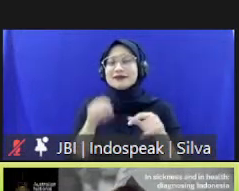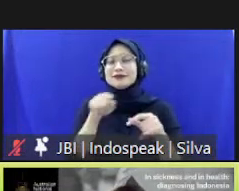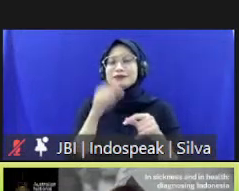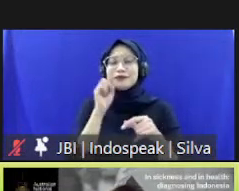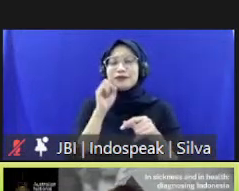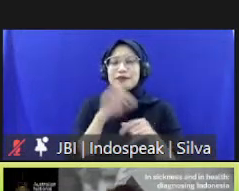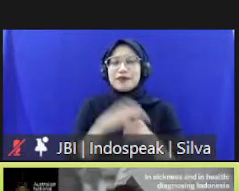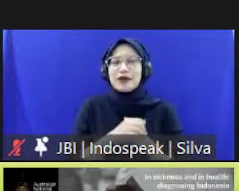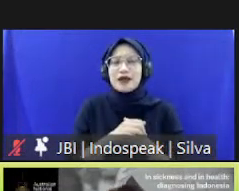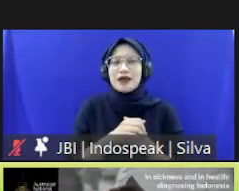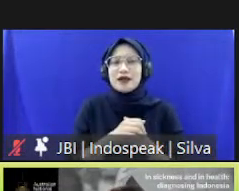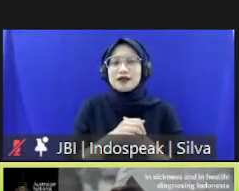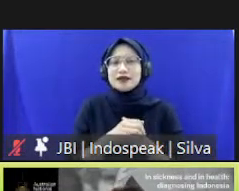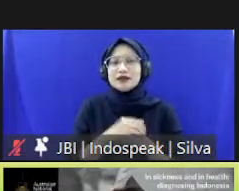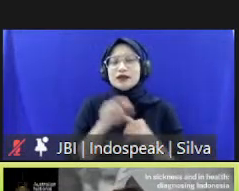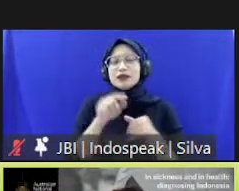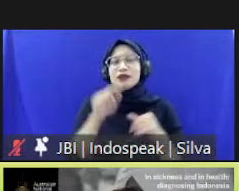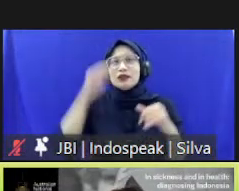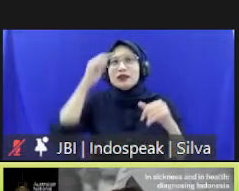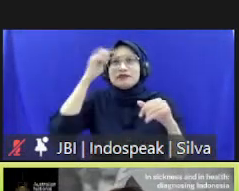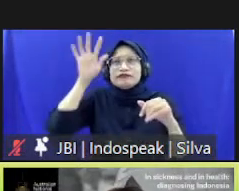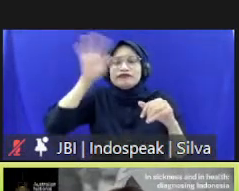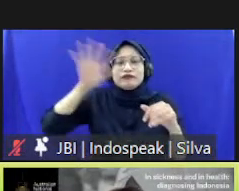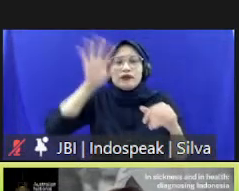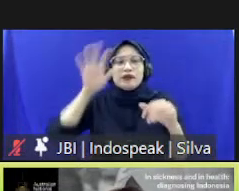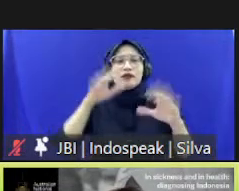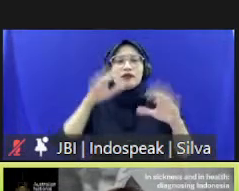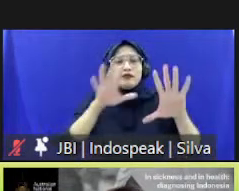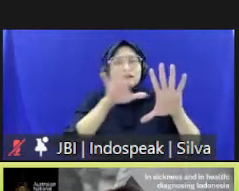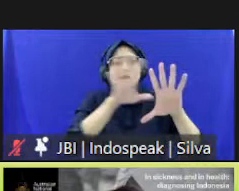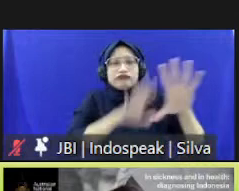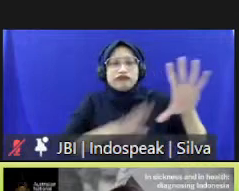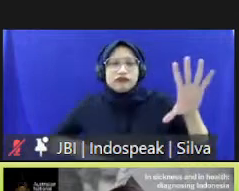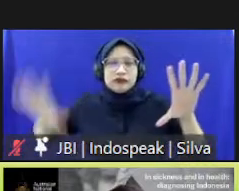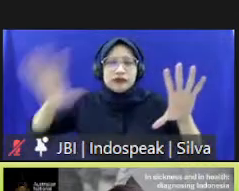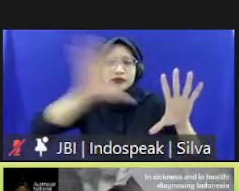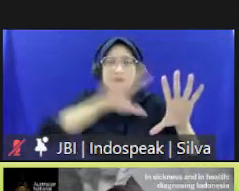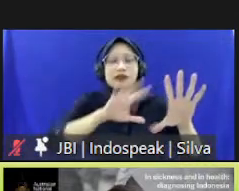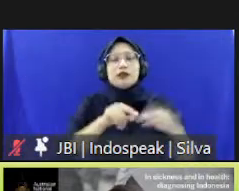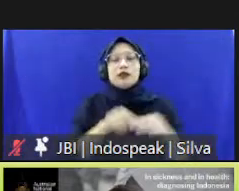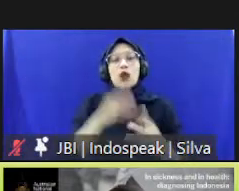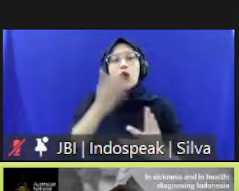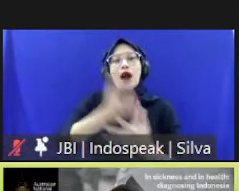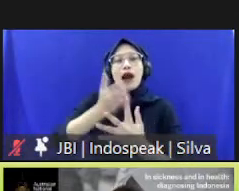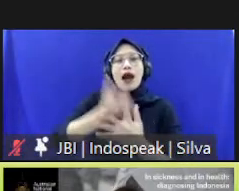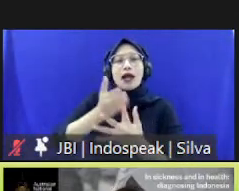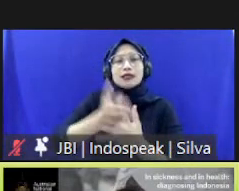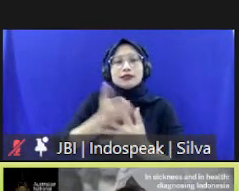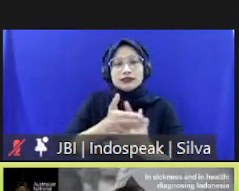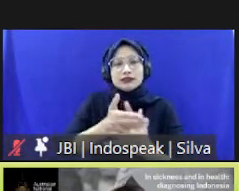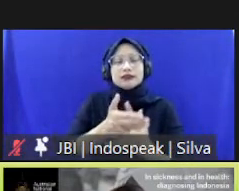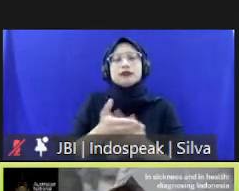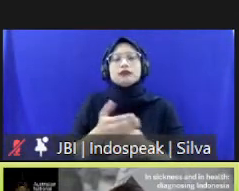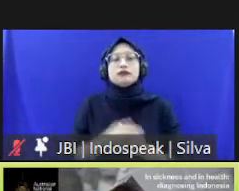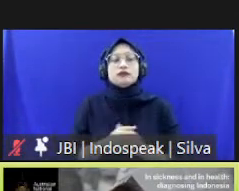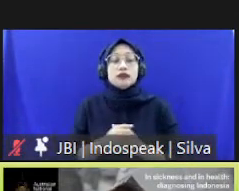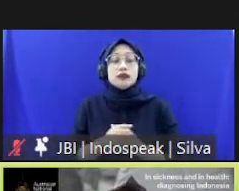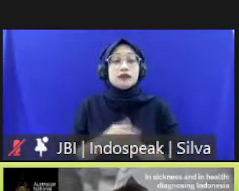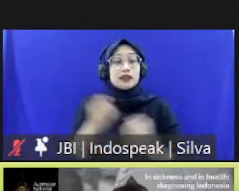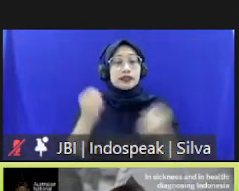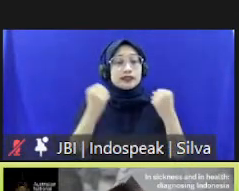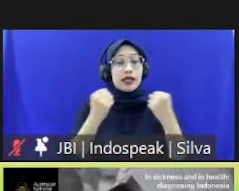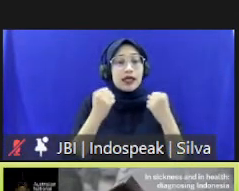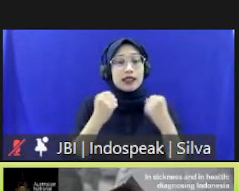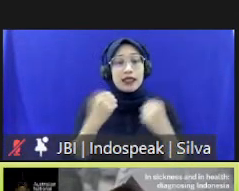universal and nationwide is. So this was access to inpatient services in 2014. And as we've heard from Pak